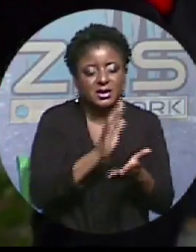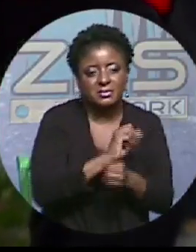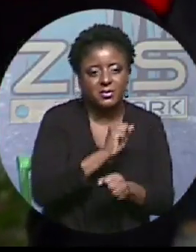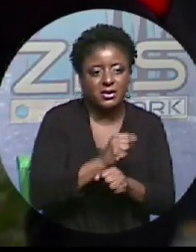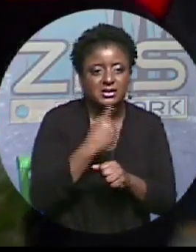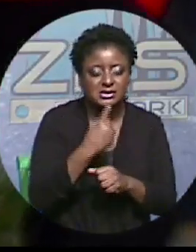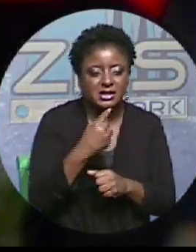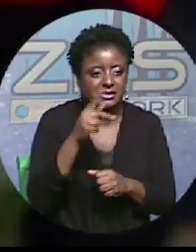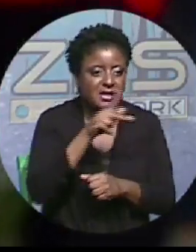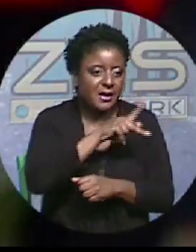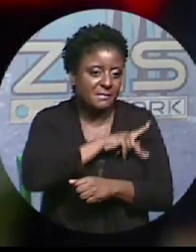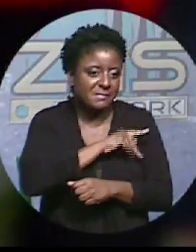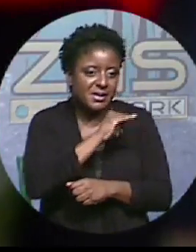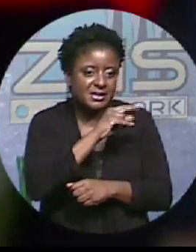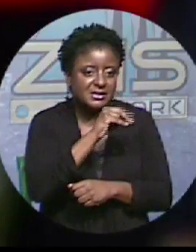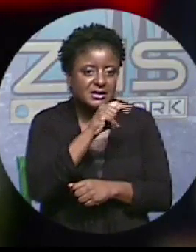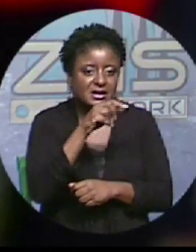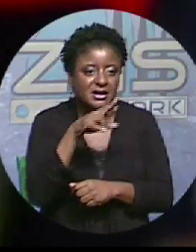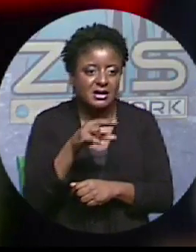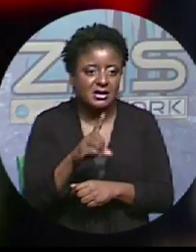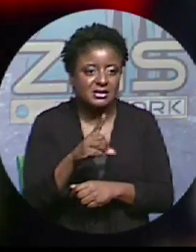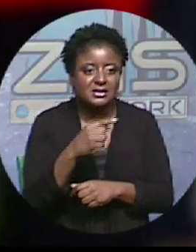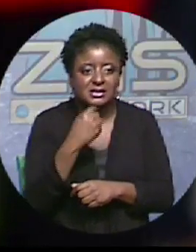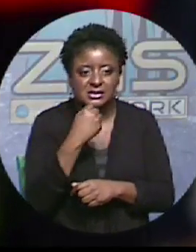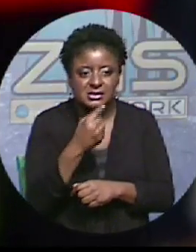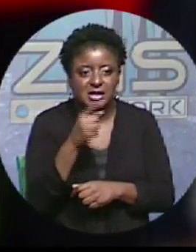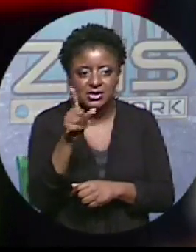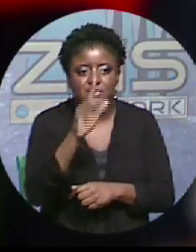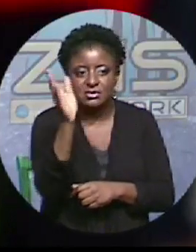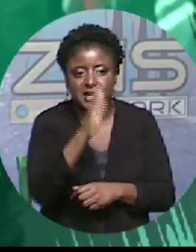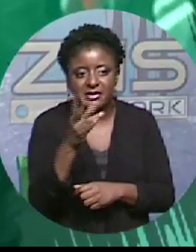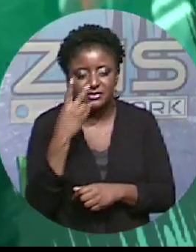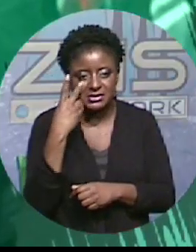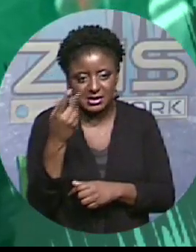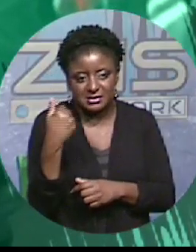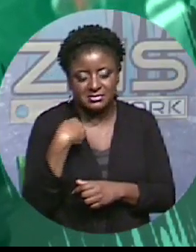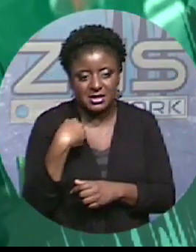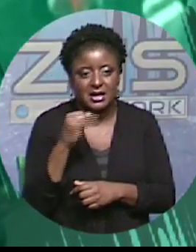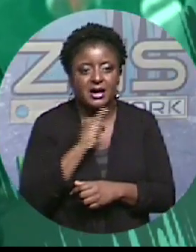British Colonial Hilton, said, you never seen me. I wasn't a part of this.